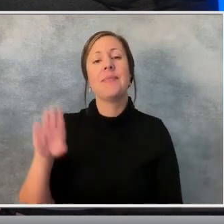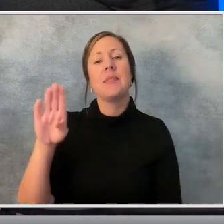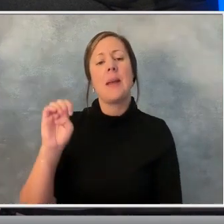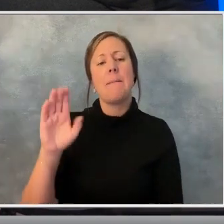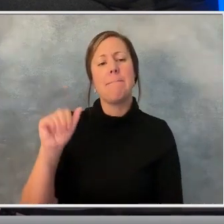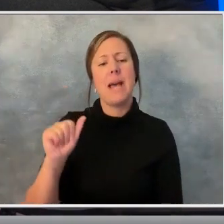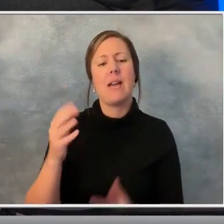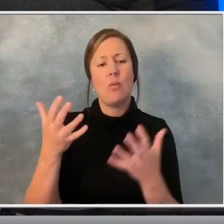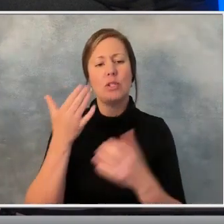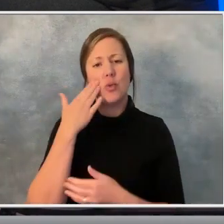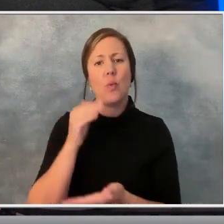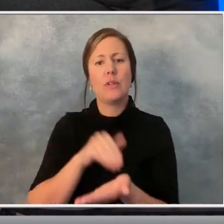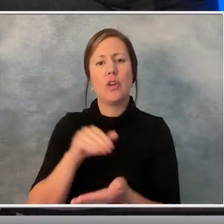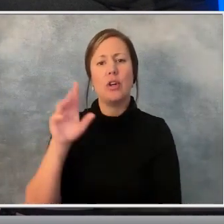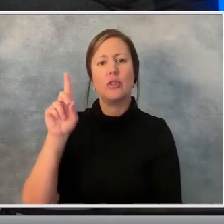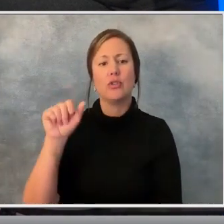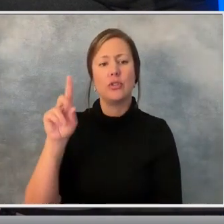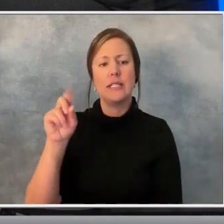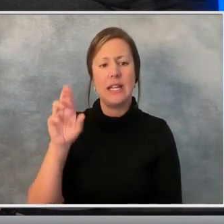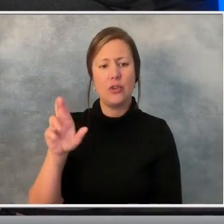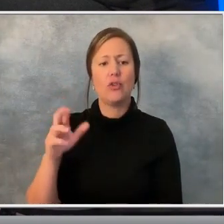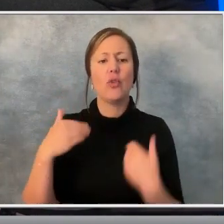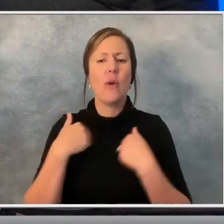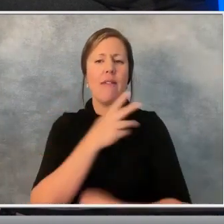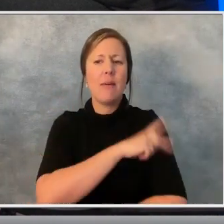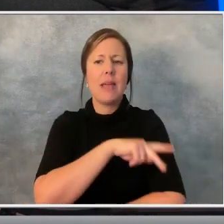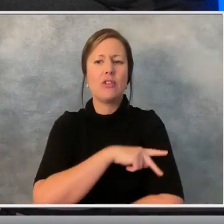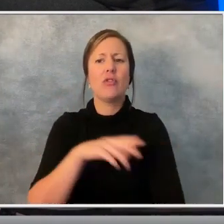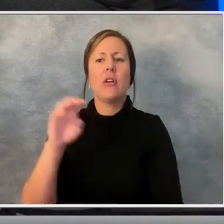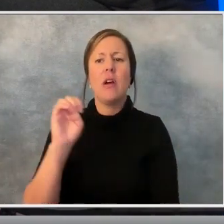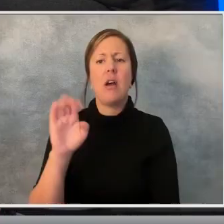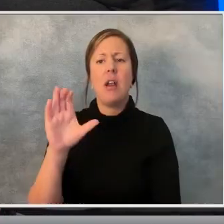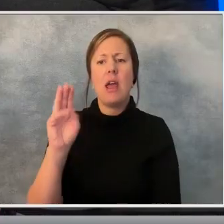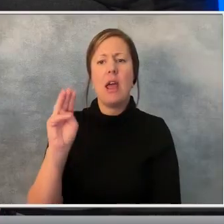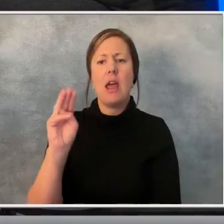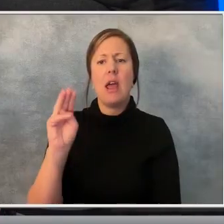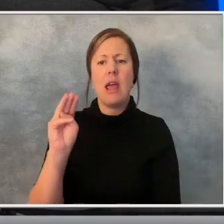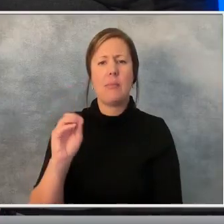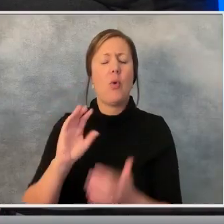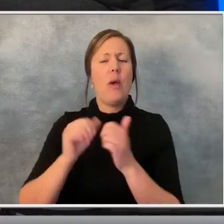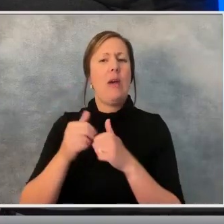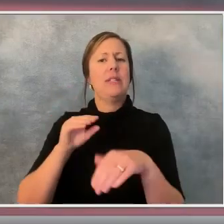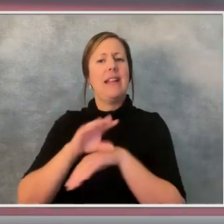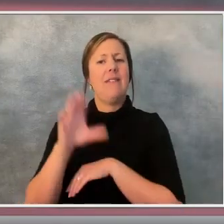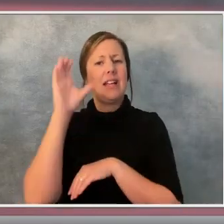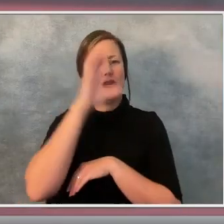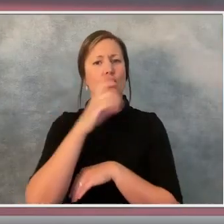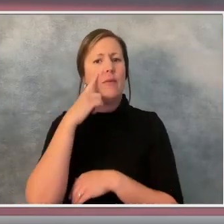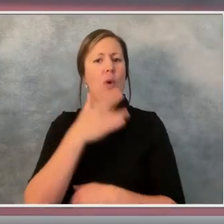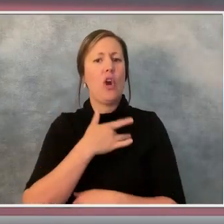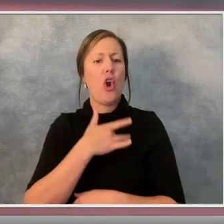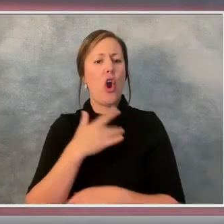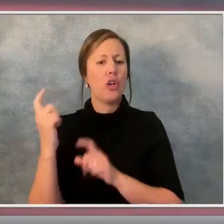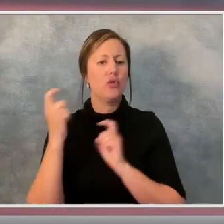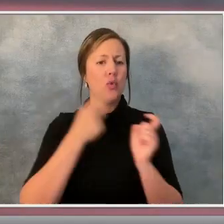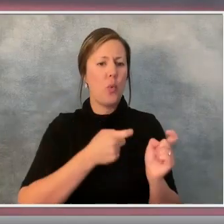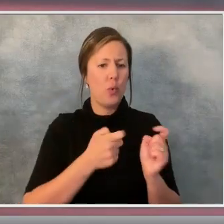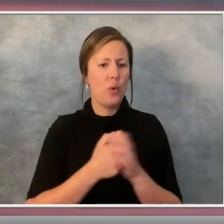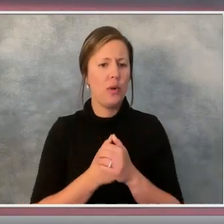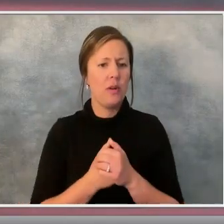Danter, when you have a patient on ECMO, how does that affect the search for a heart donor? That places the patient typically in the